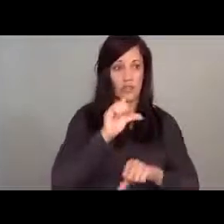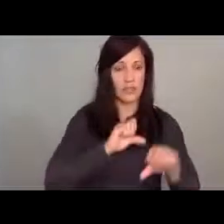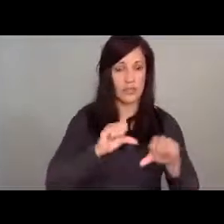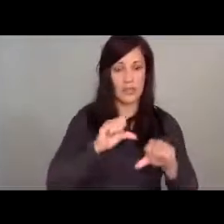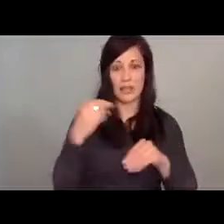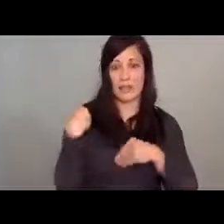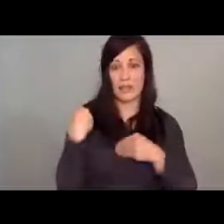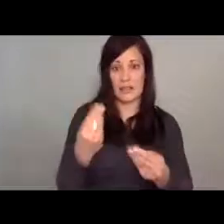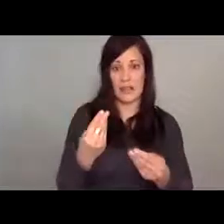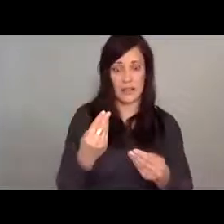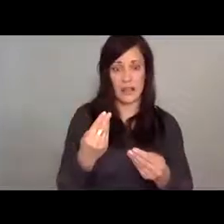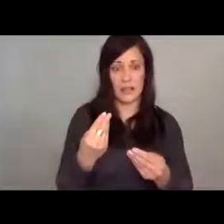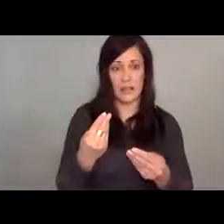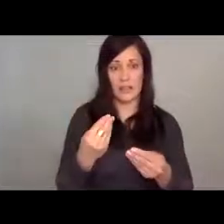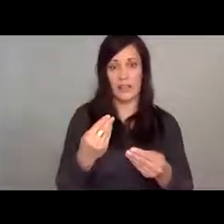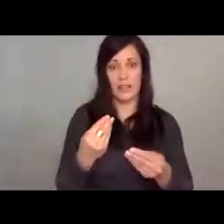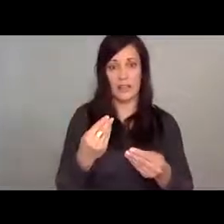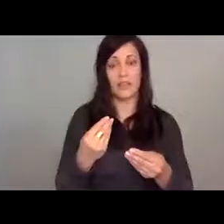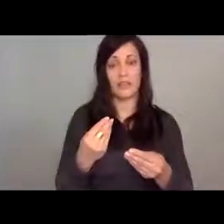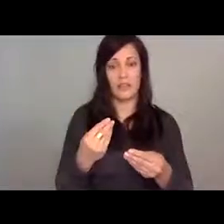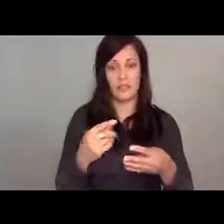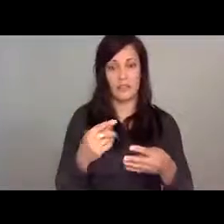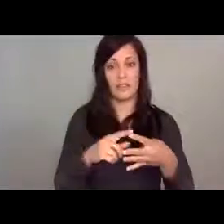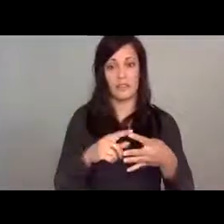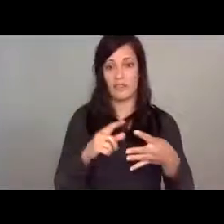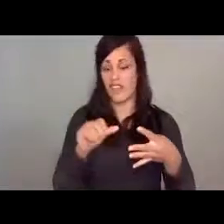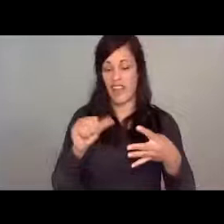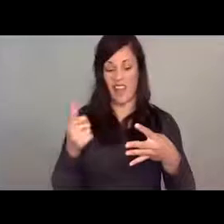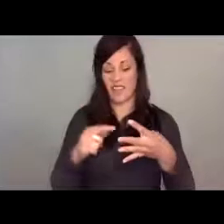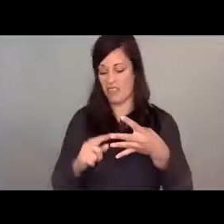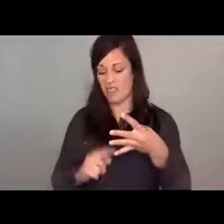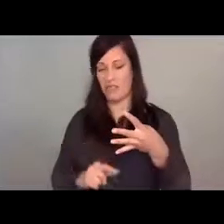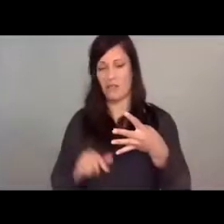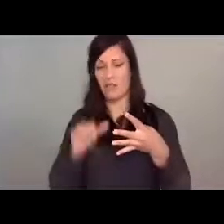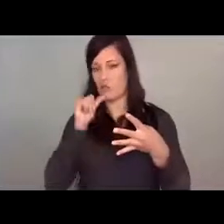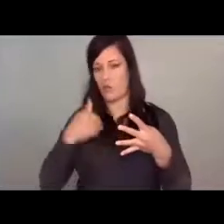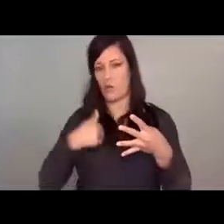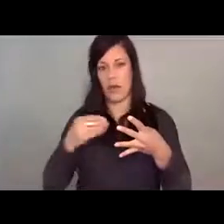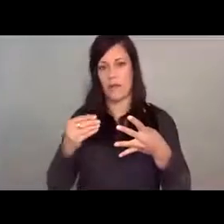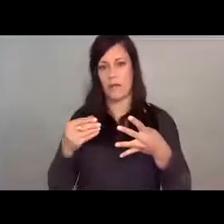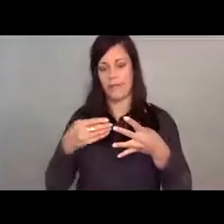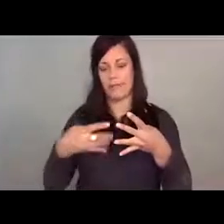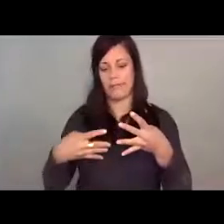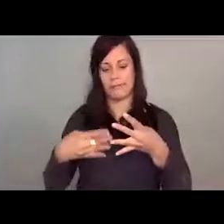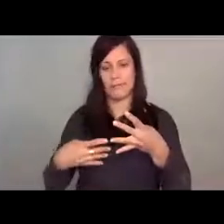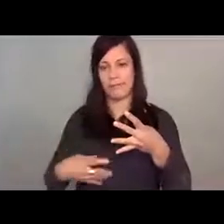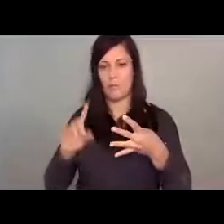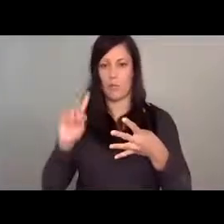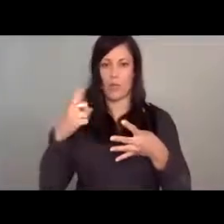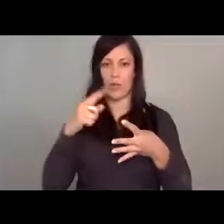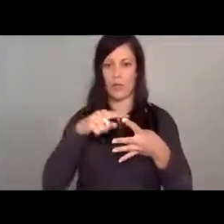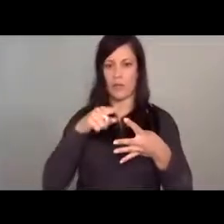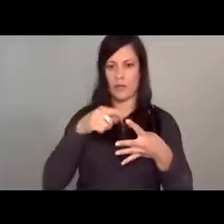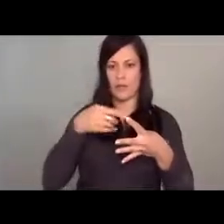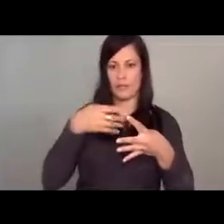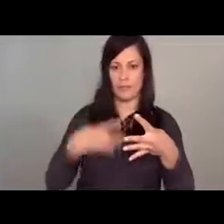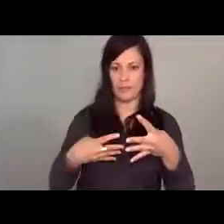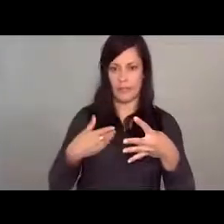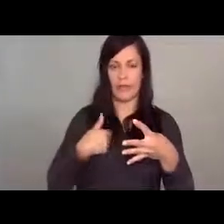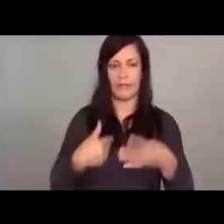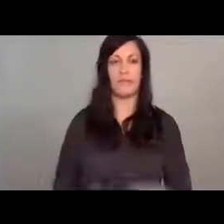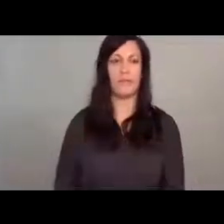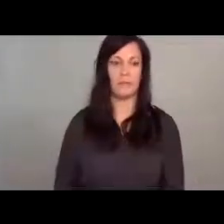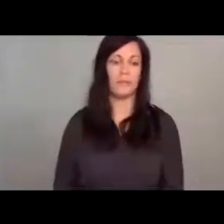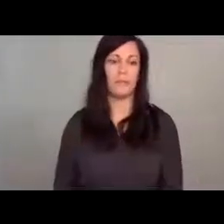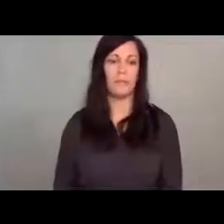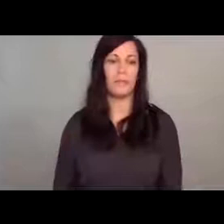other organization focus areas has a subcategory section. Okay, so now we're gonna fill out the rest